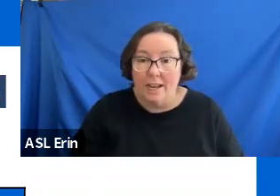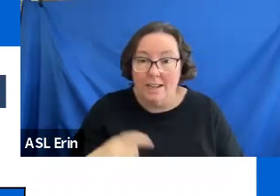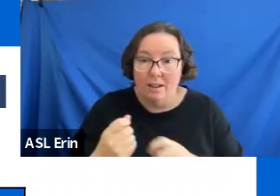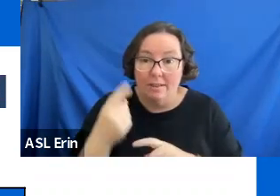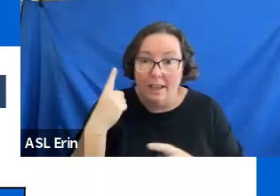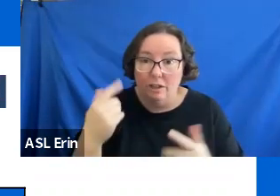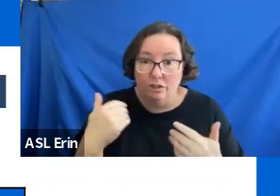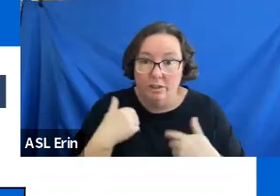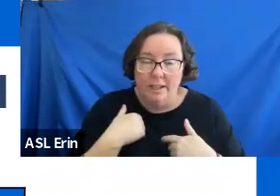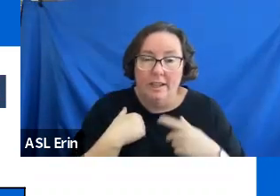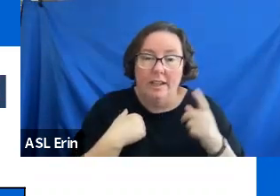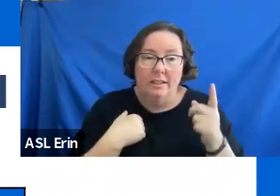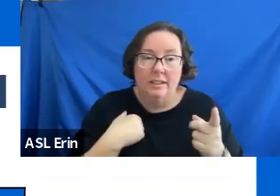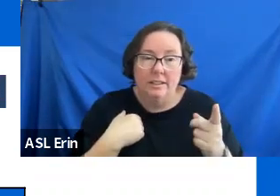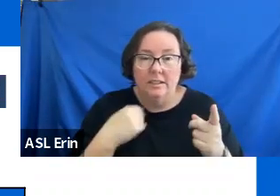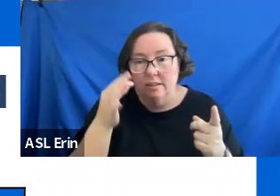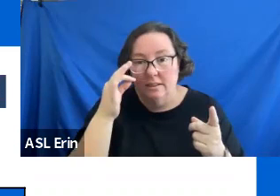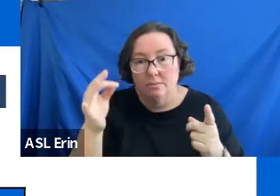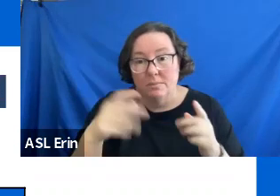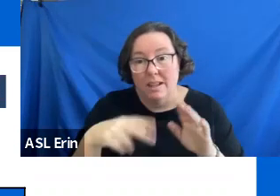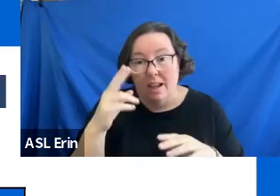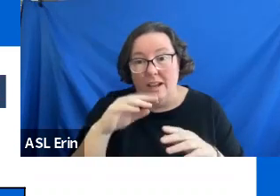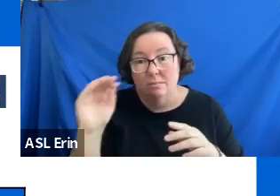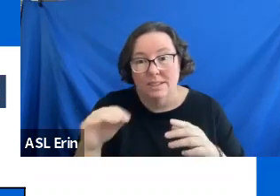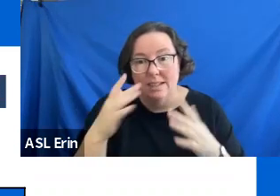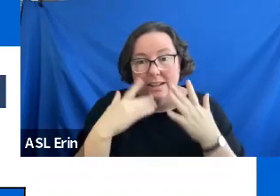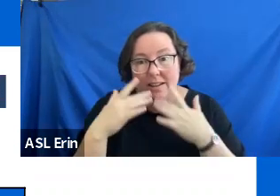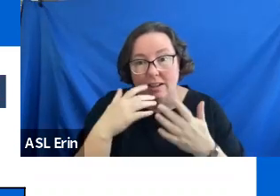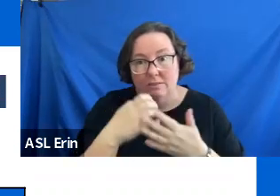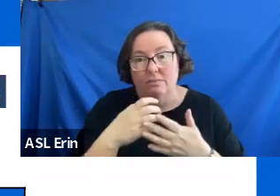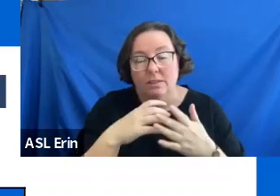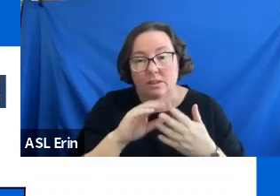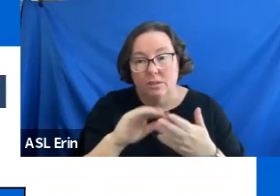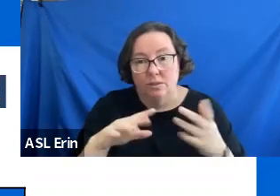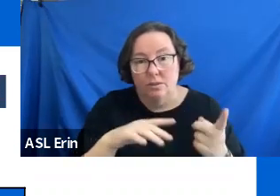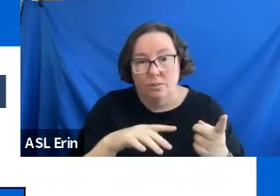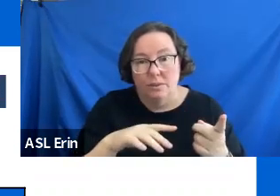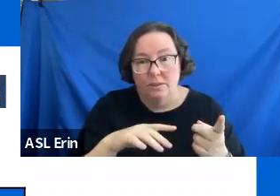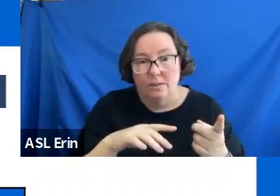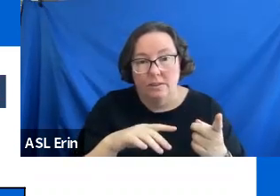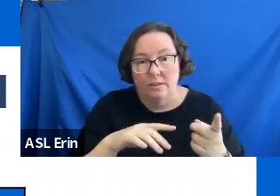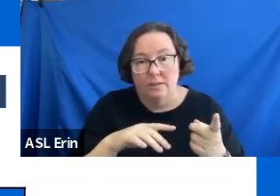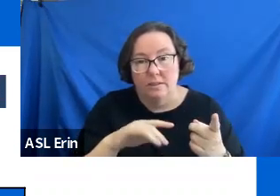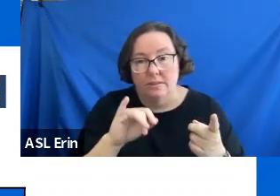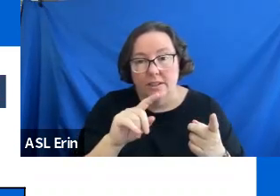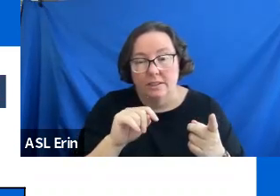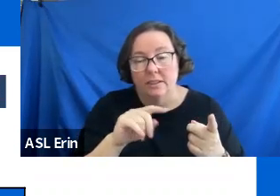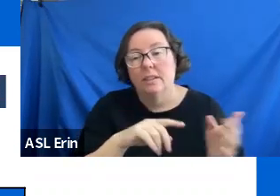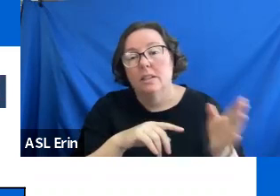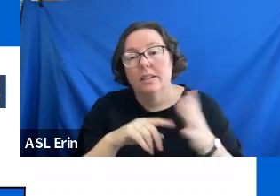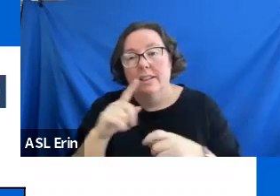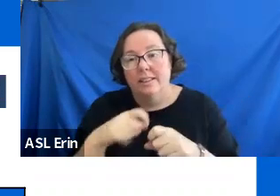year had amongst the highest percentage of economically disadvantaged invitees, this year has